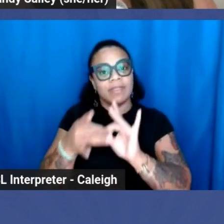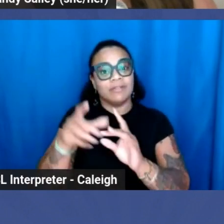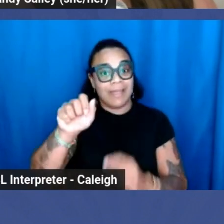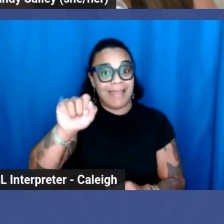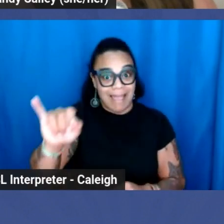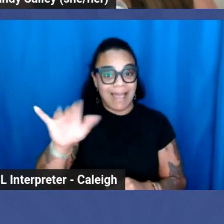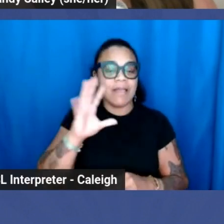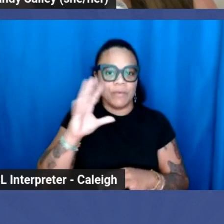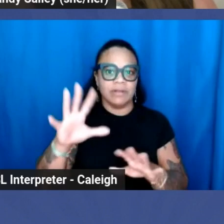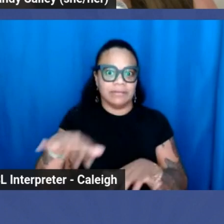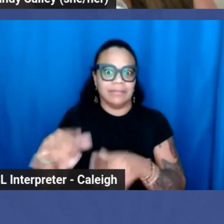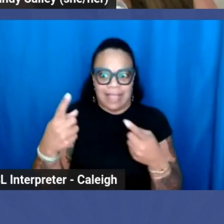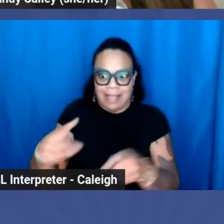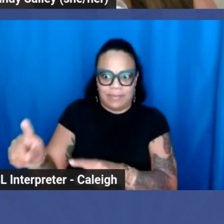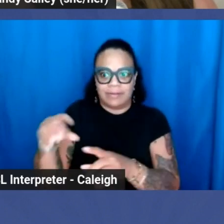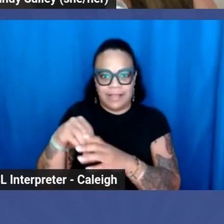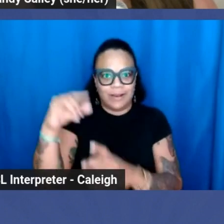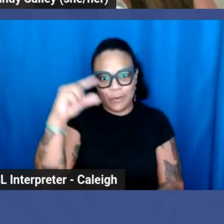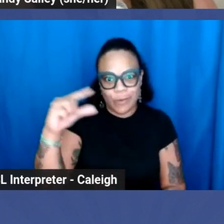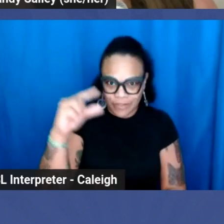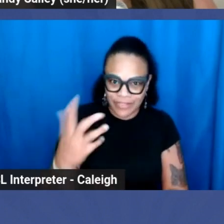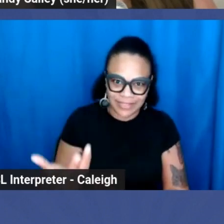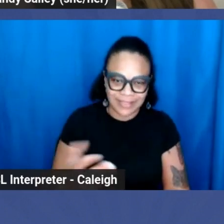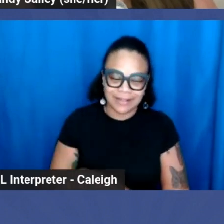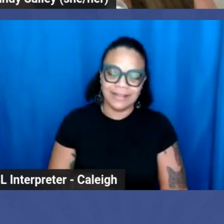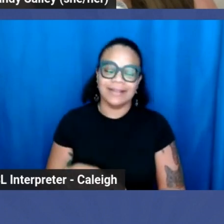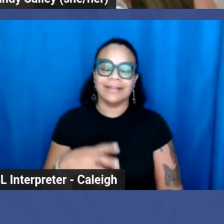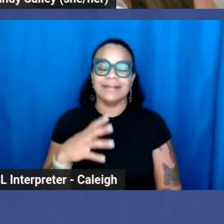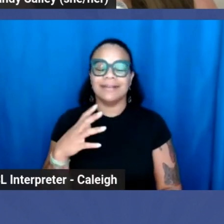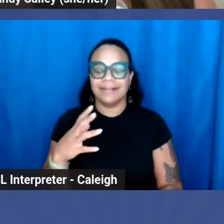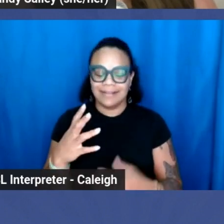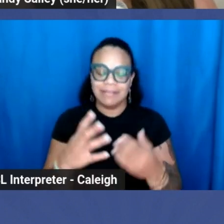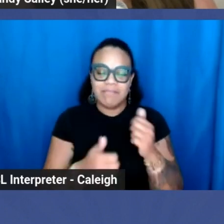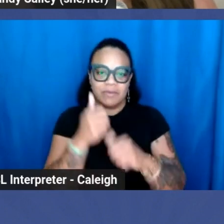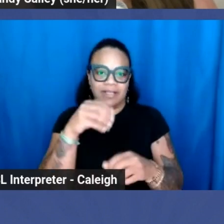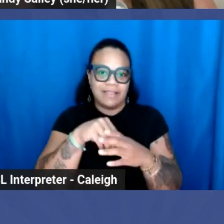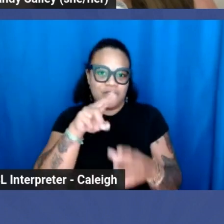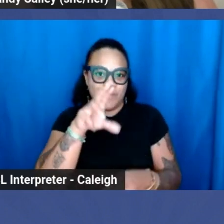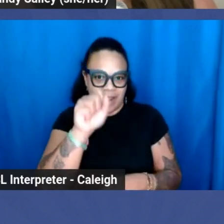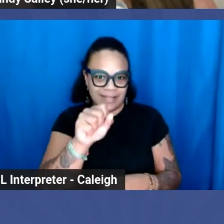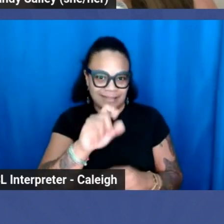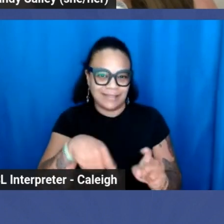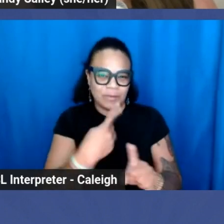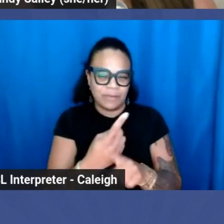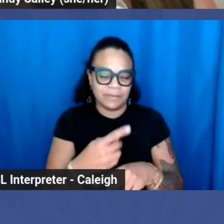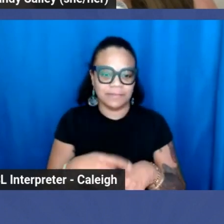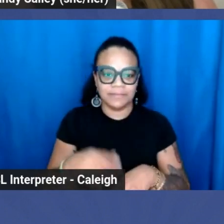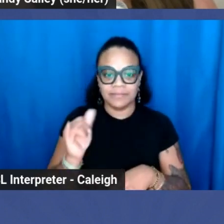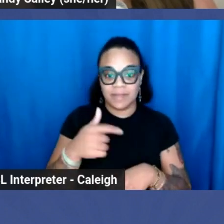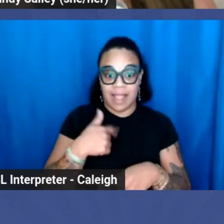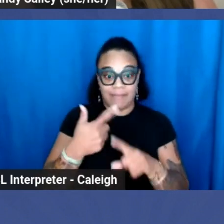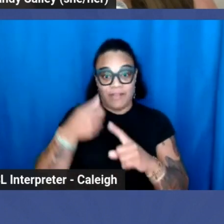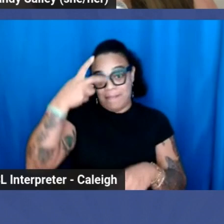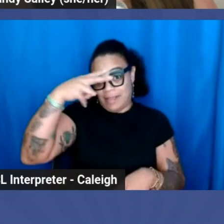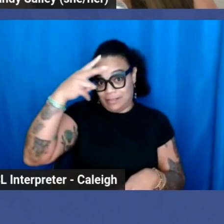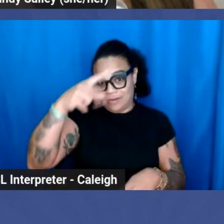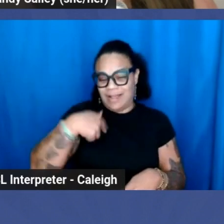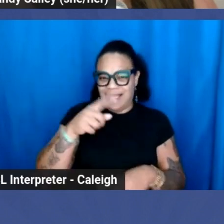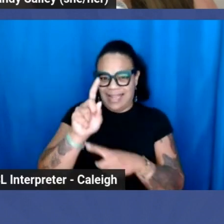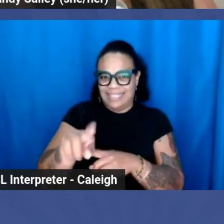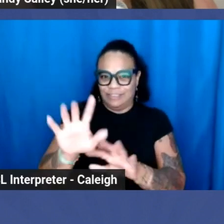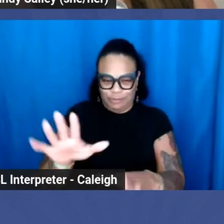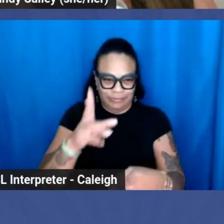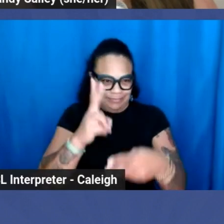taking place in Google and in the United States exclusively. Like I'm from Mexico, I need to recall